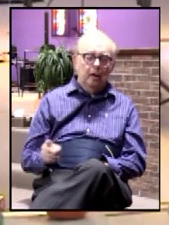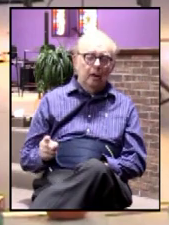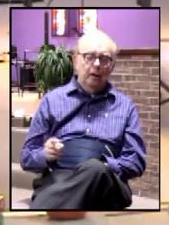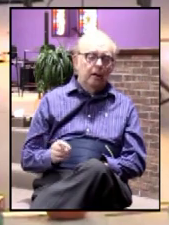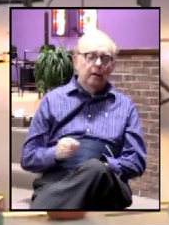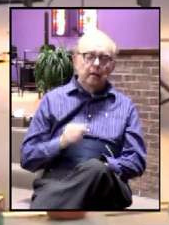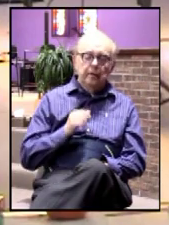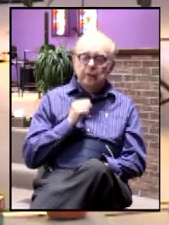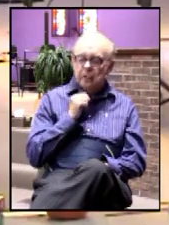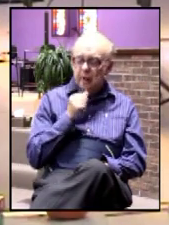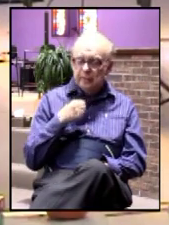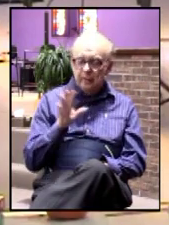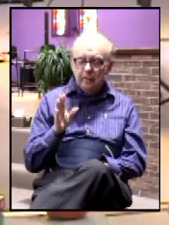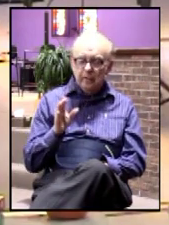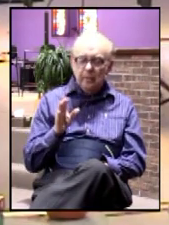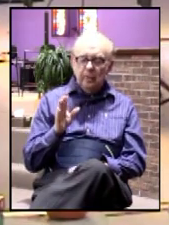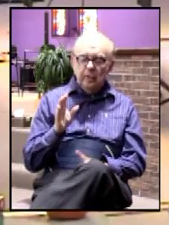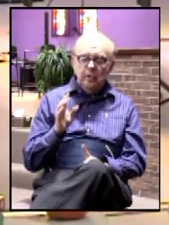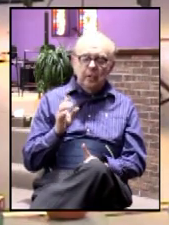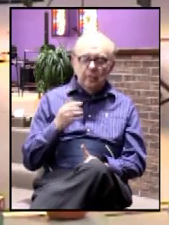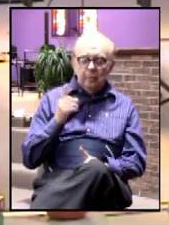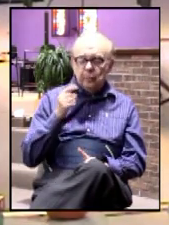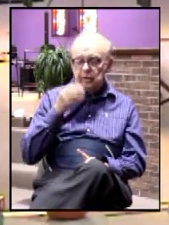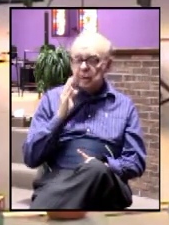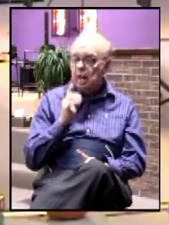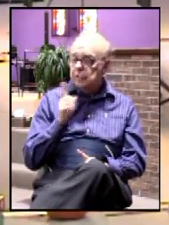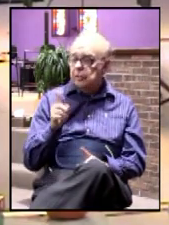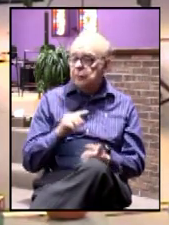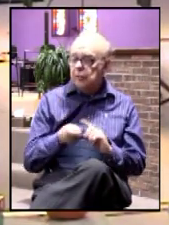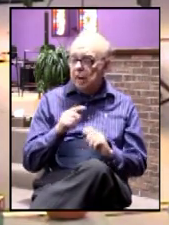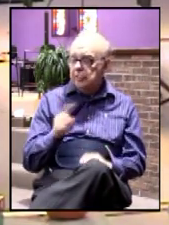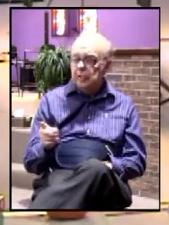They aren't too far gone to God to change them.